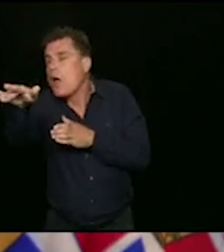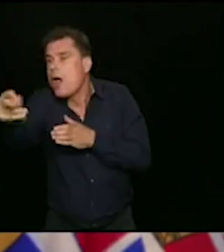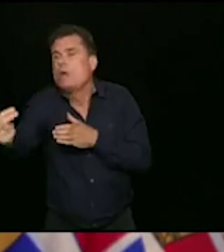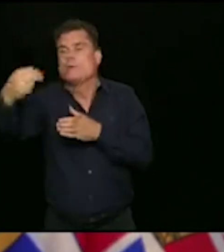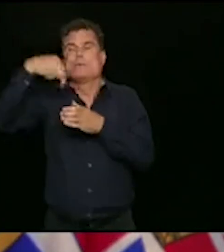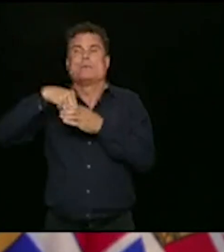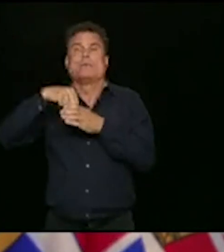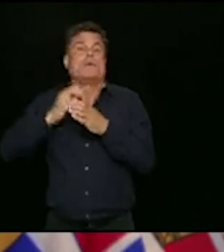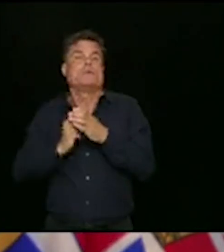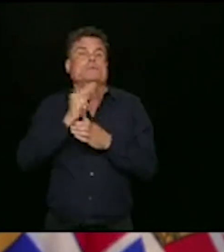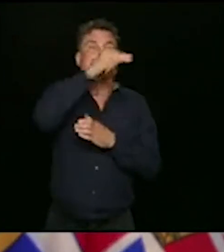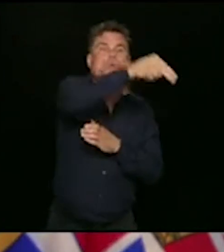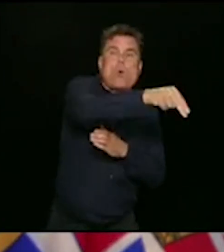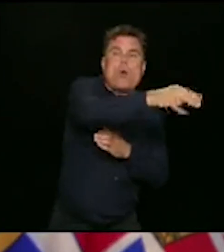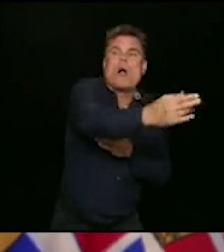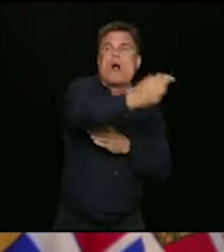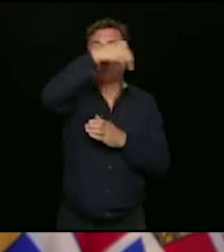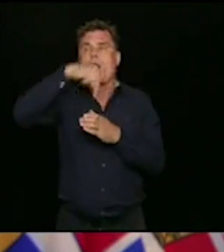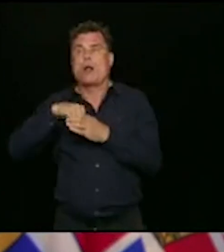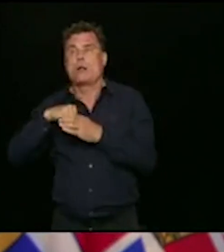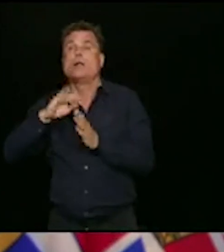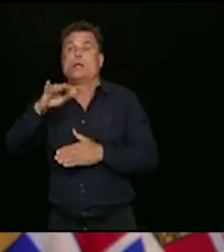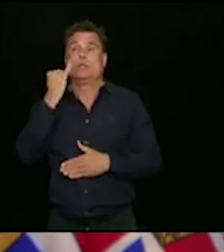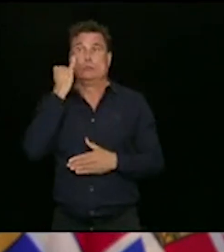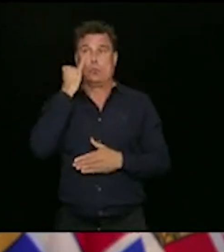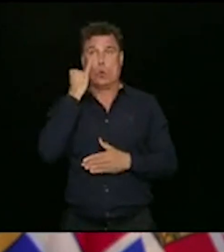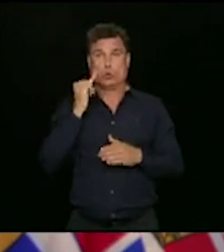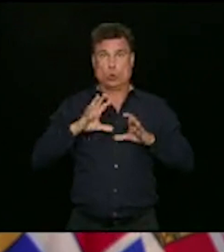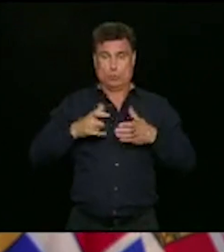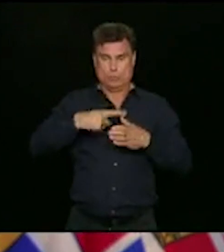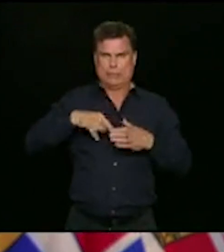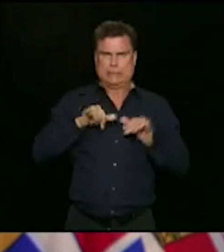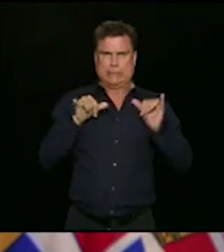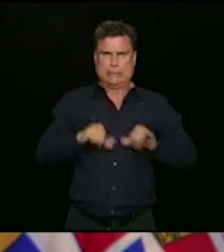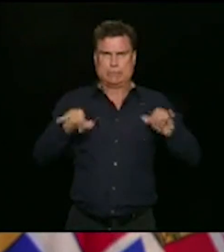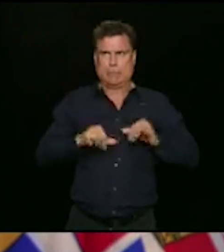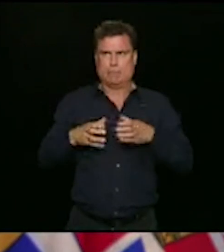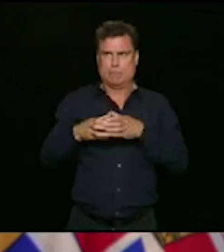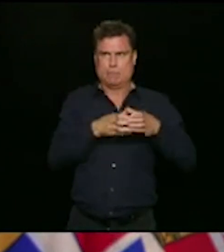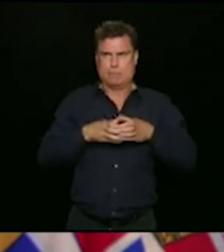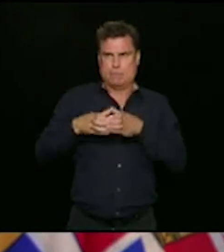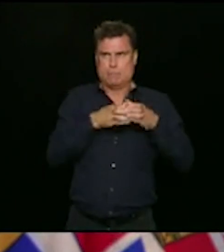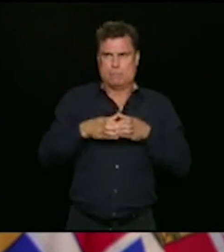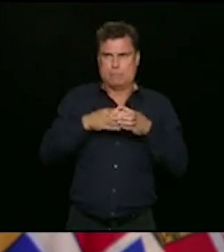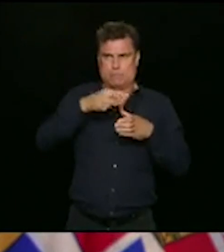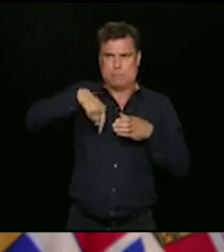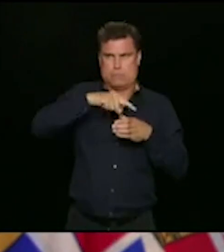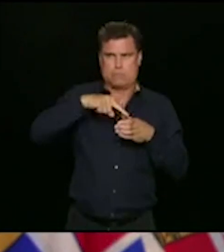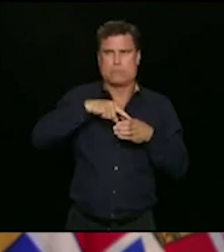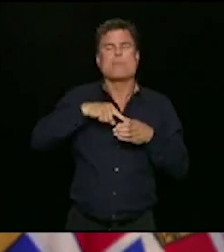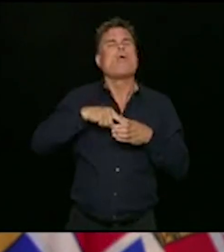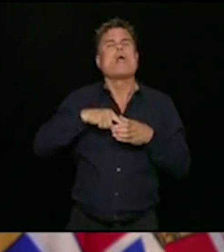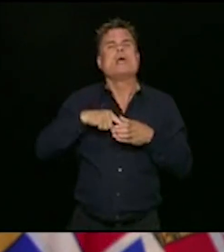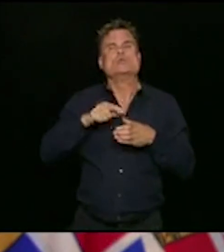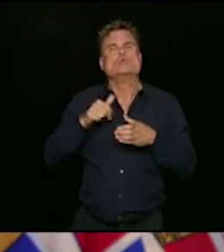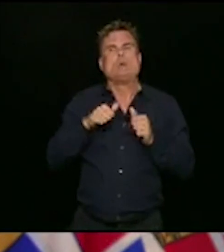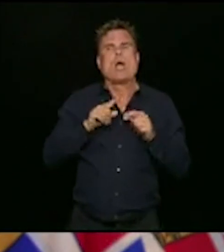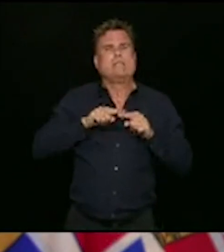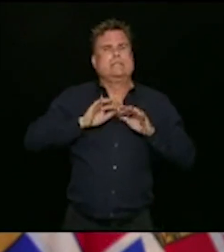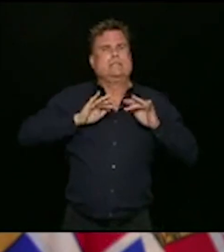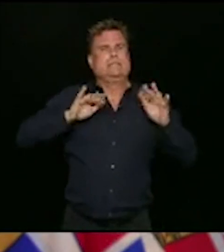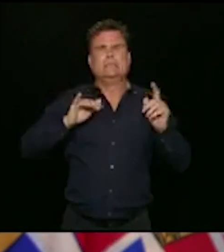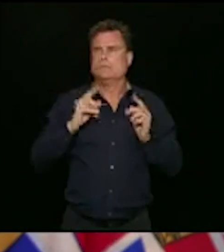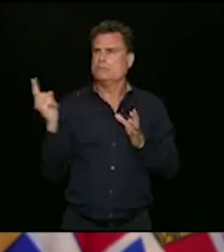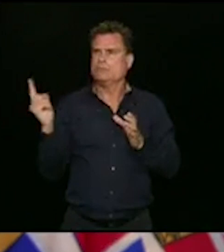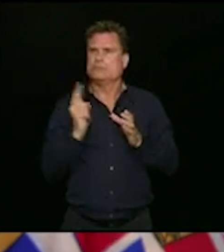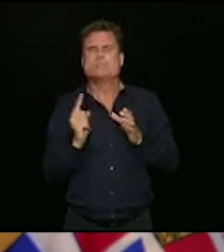of classes that different students will need. So to be able to offer at least some variation, you have the potential that people might